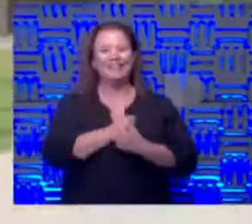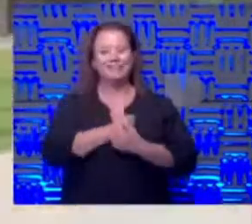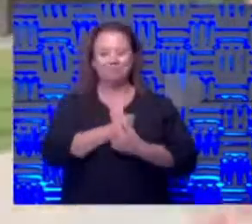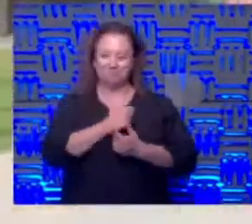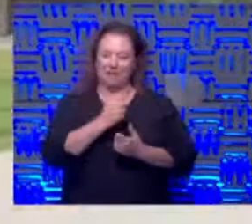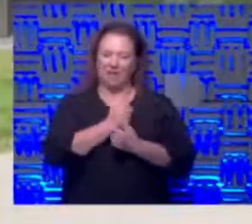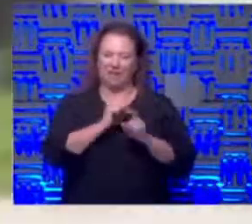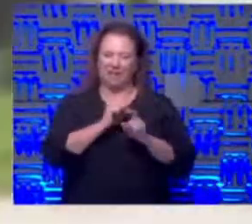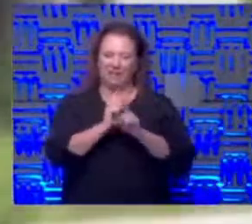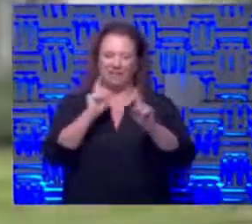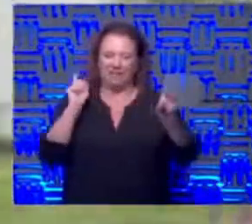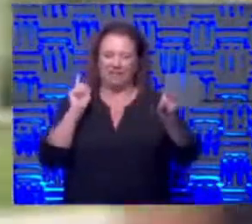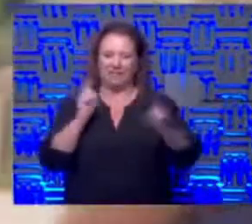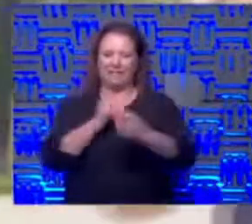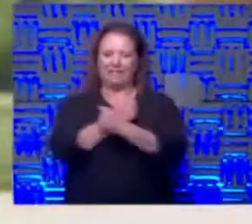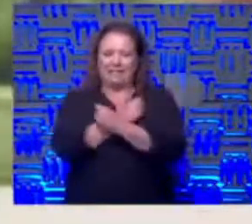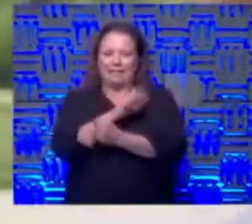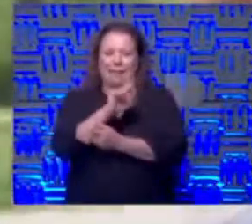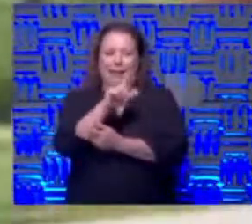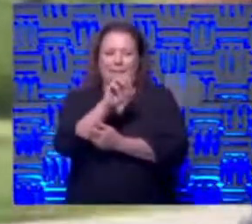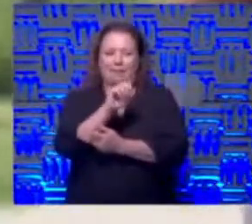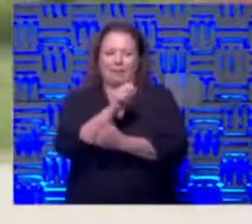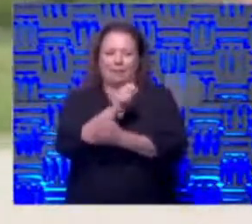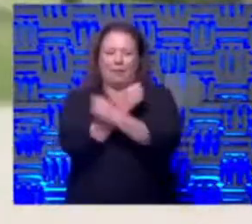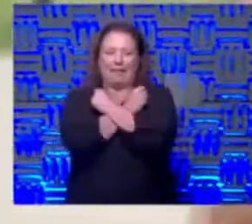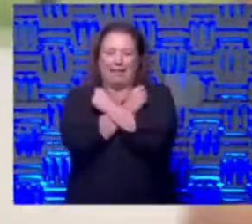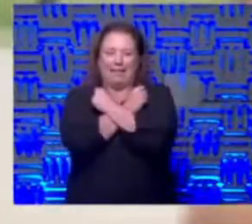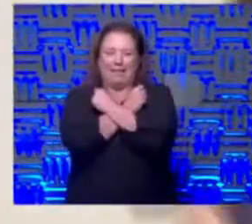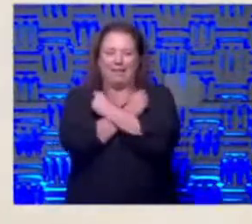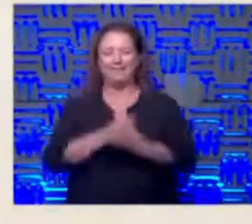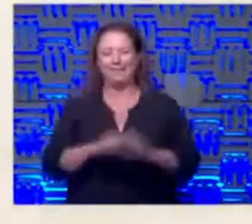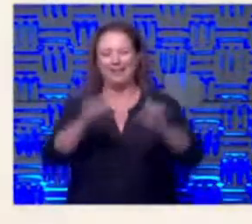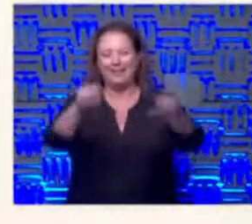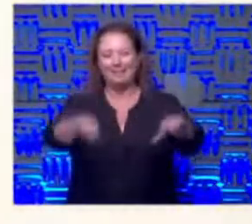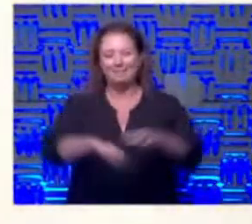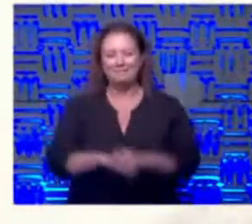distance. But he's in my bubble, so I can give him some love.